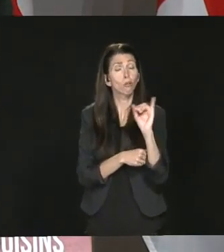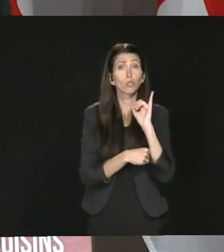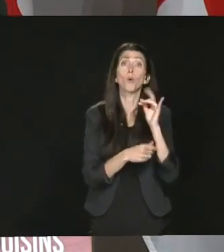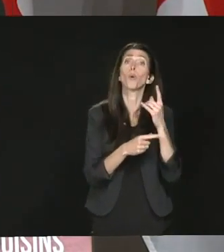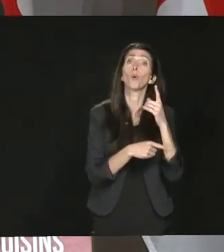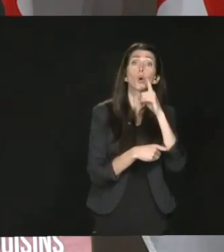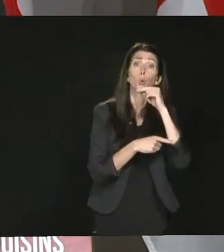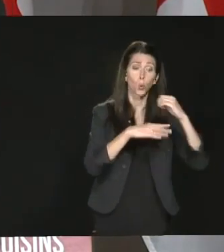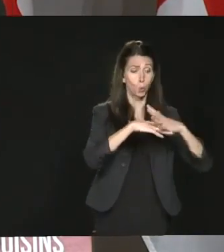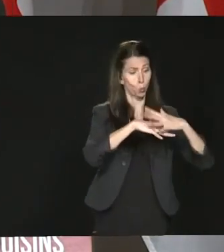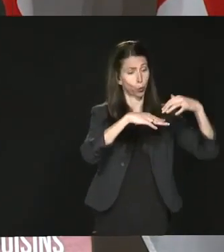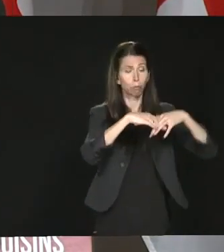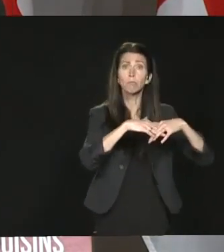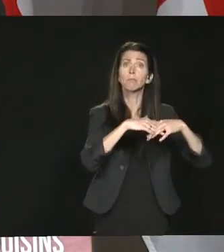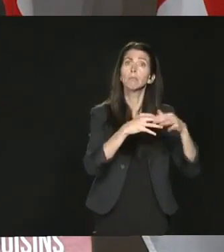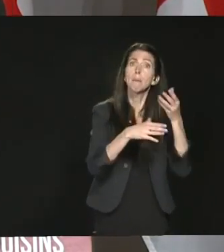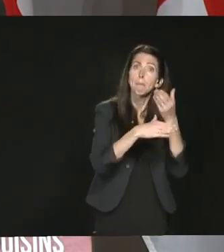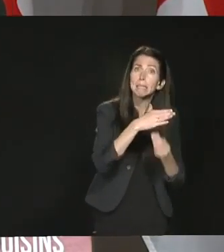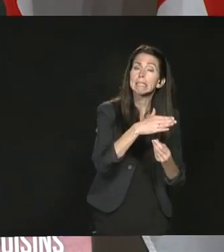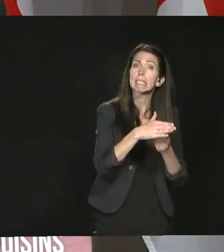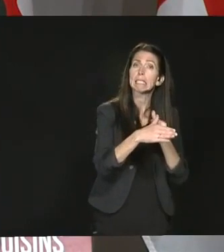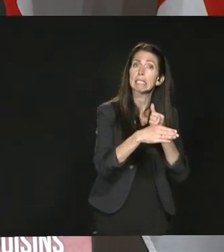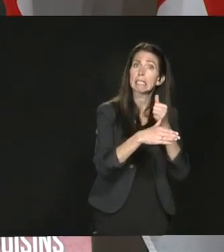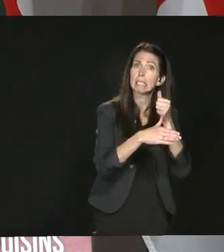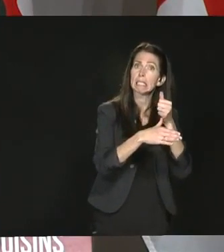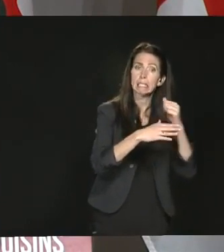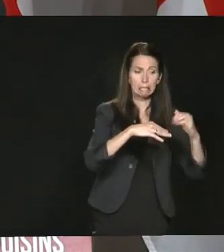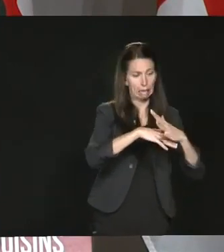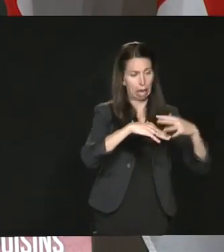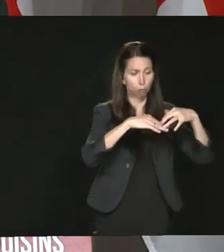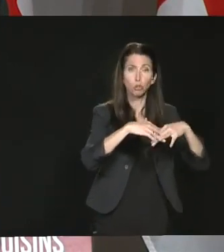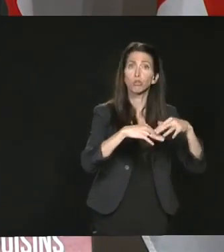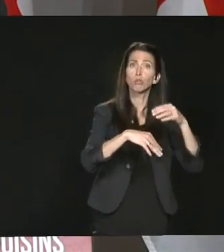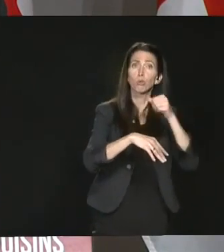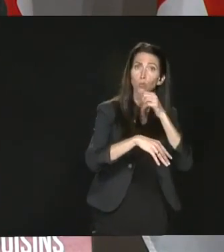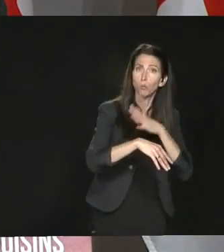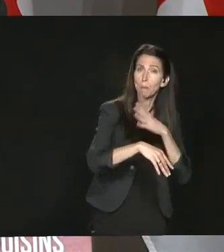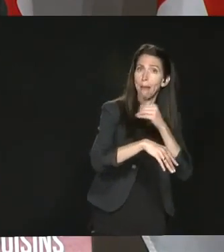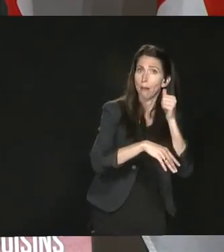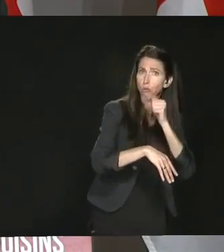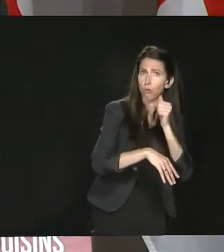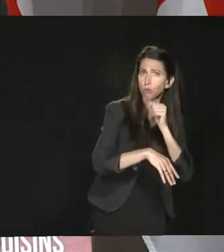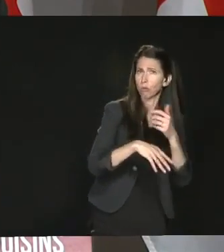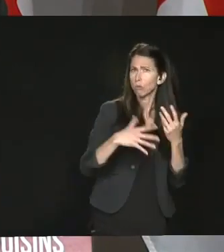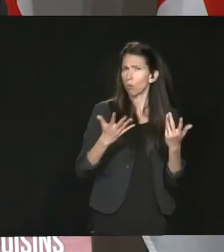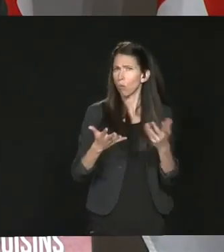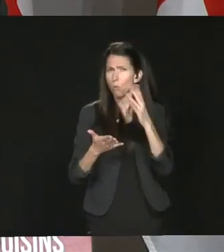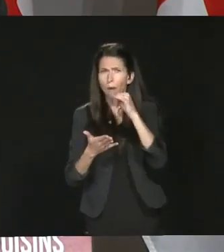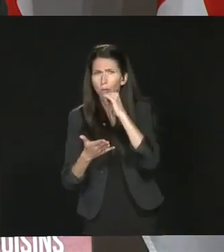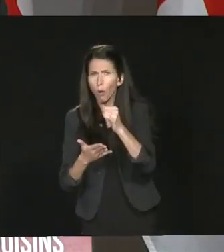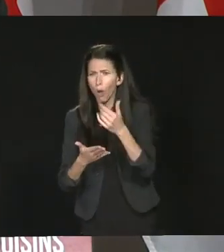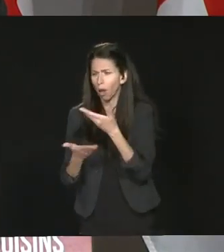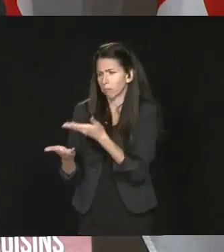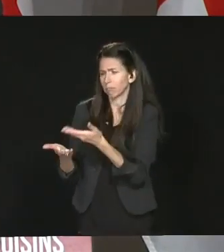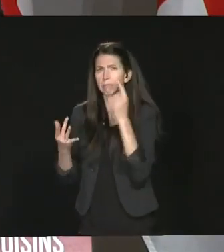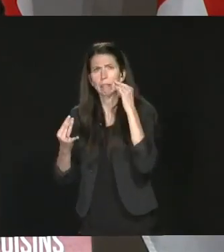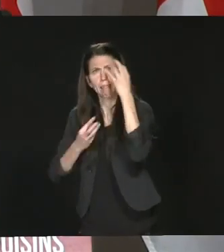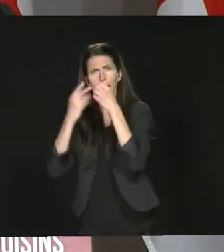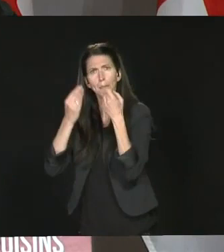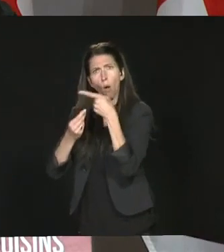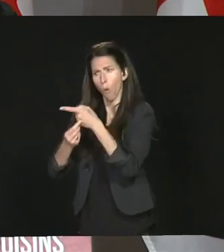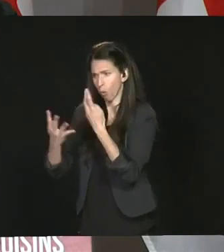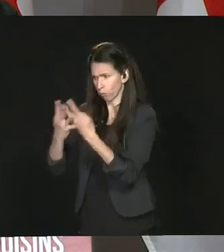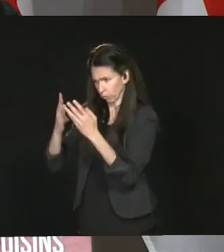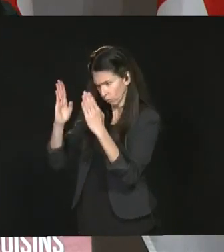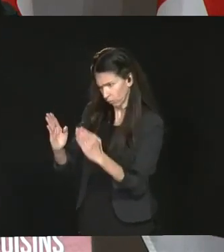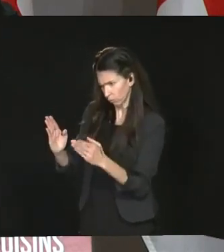is part of a priority for you. What is holding you back from looking at the inmates who are currently in federal custody